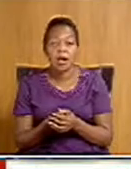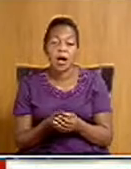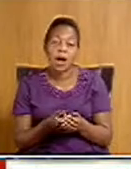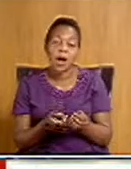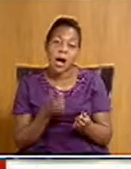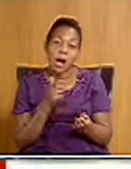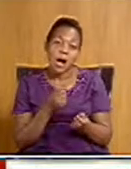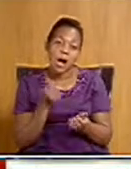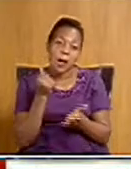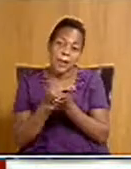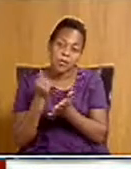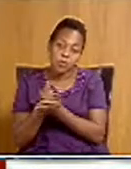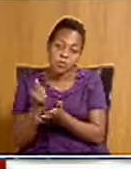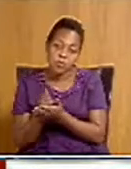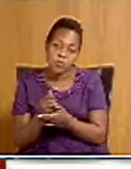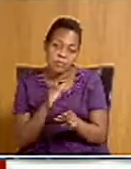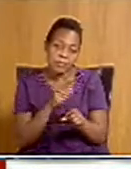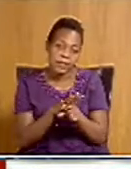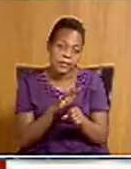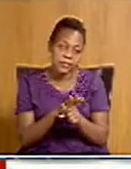Amaido,